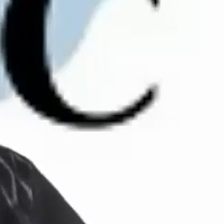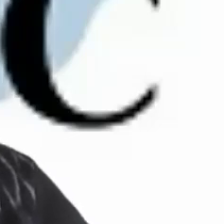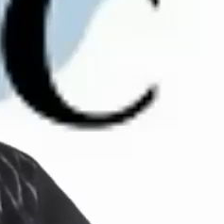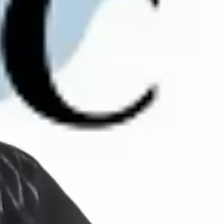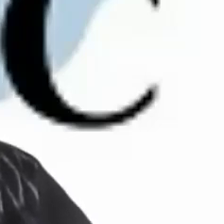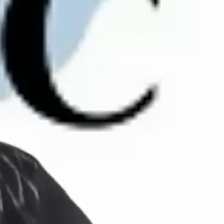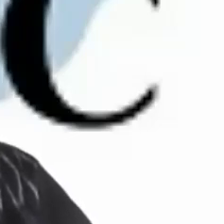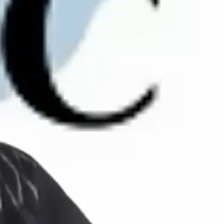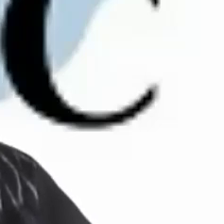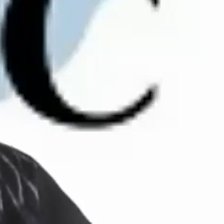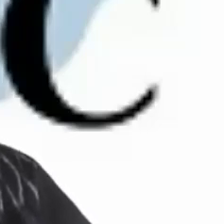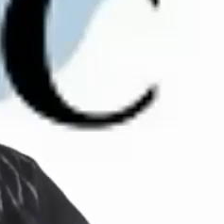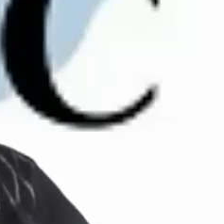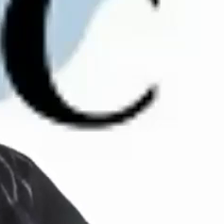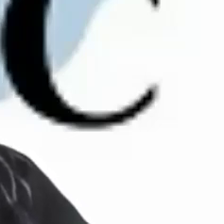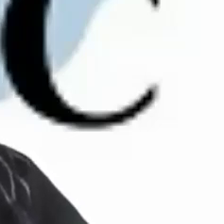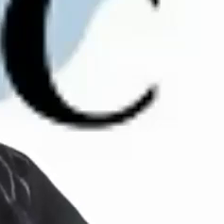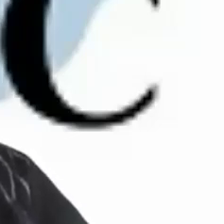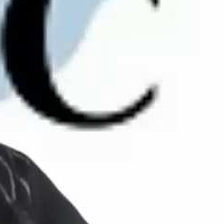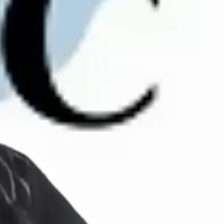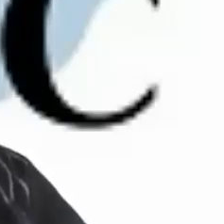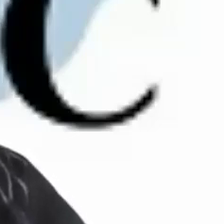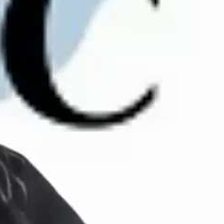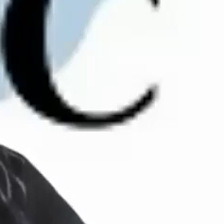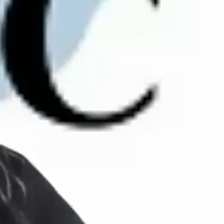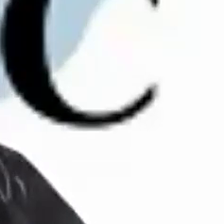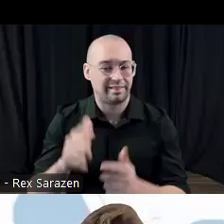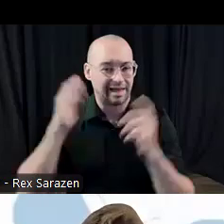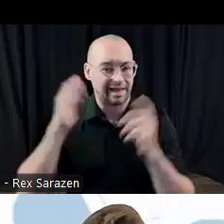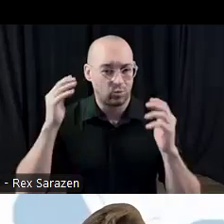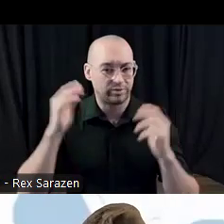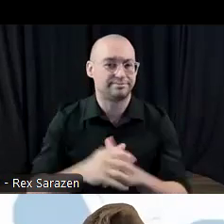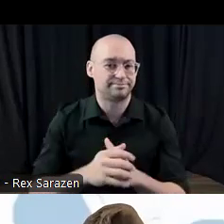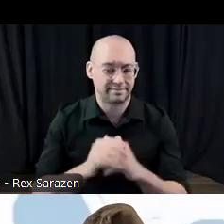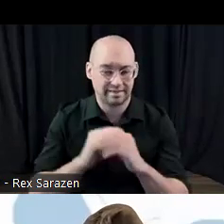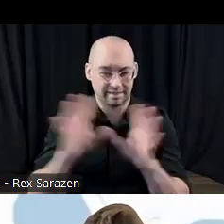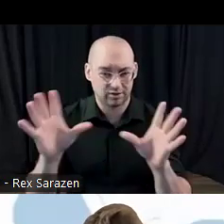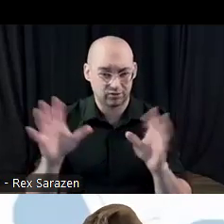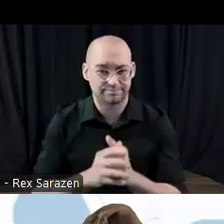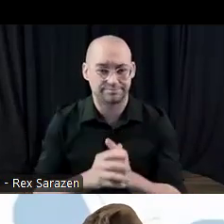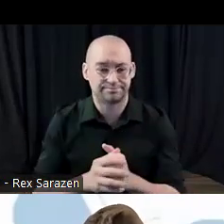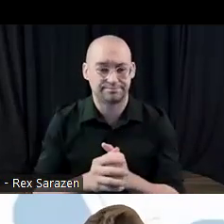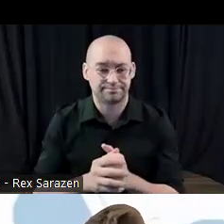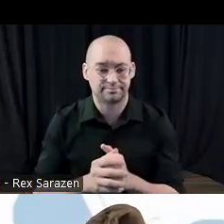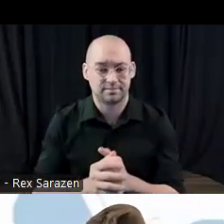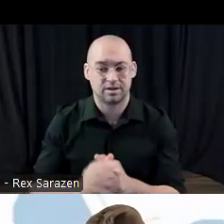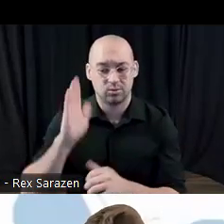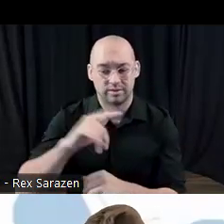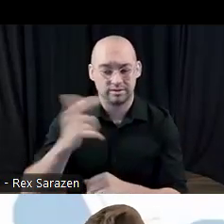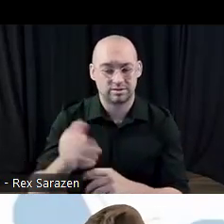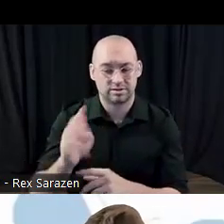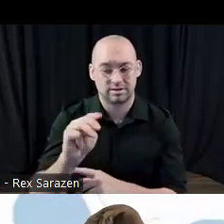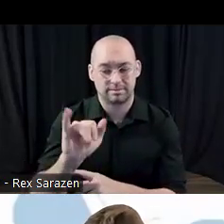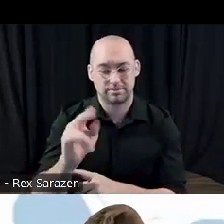clear, and so we're right there with you. I'm going to turn it now over to Michelle Rousey, who's going to